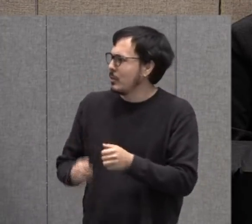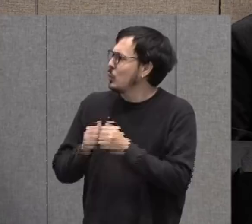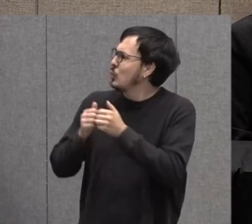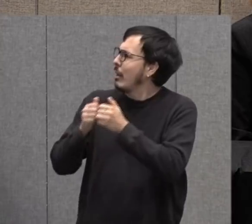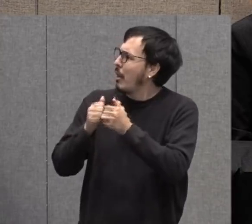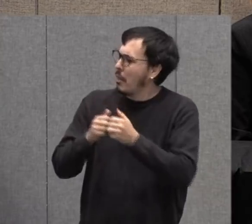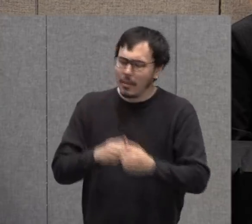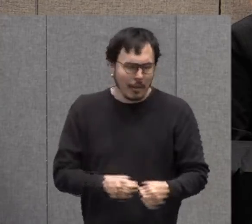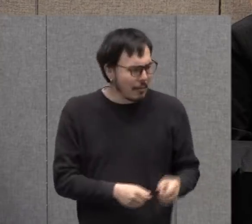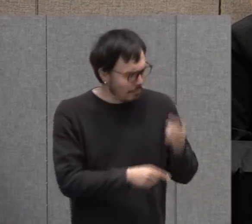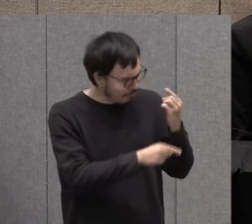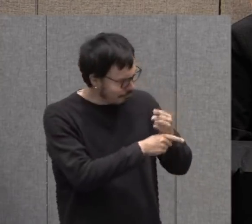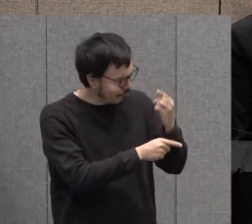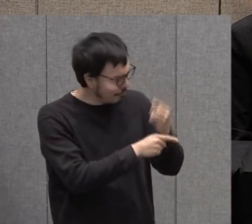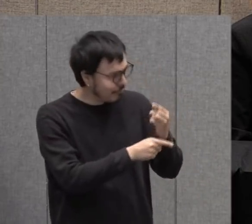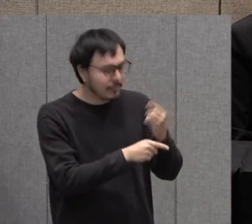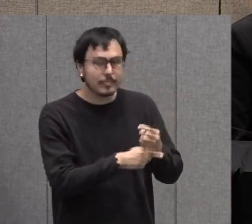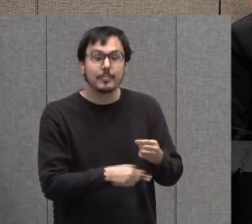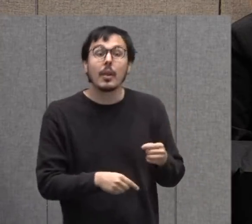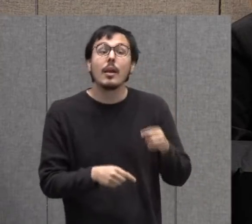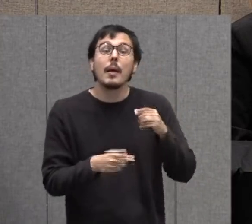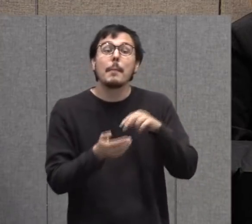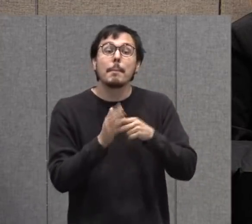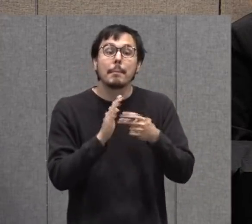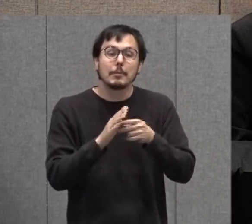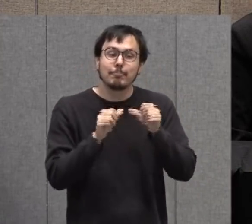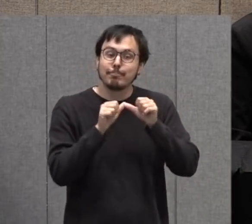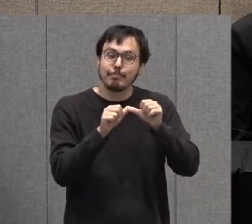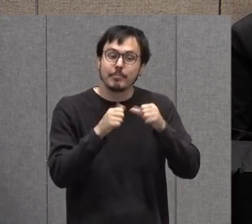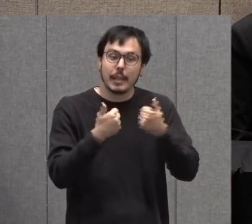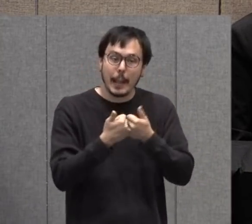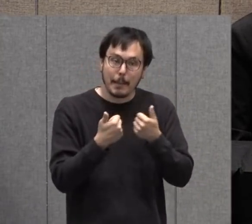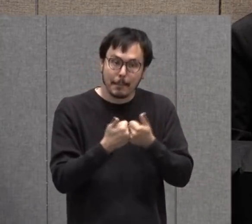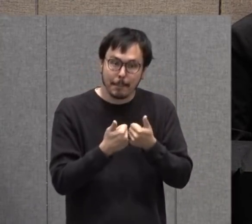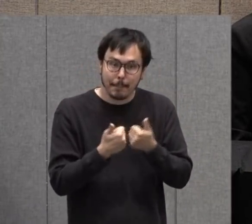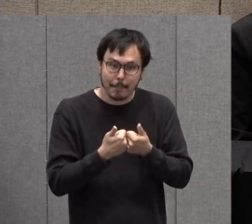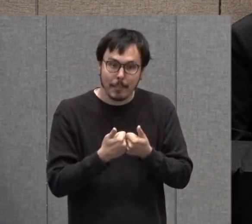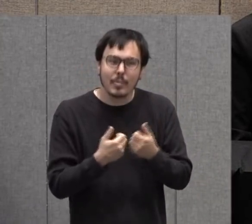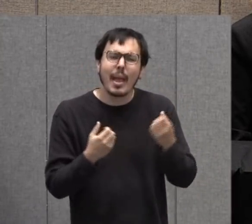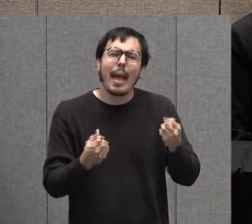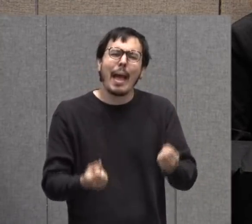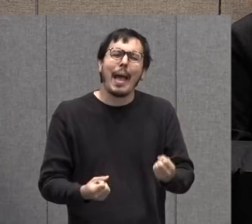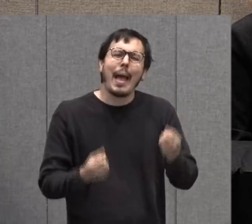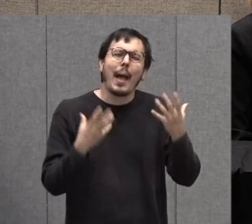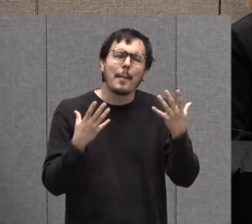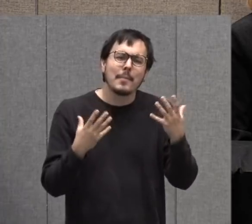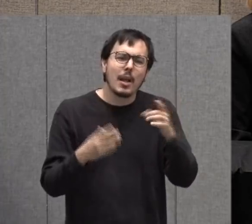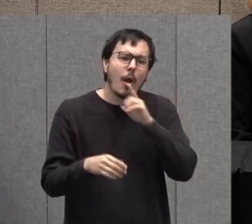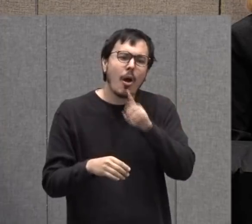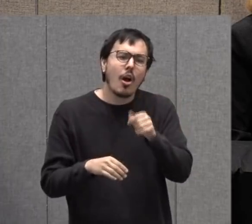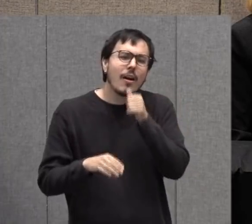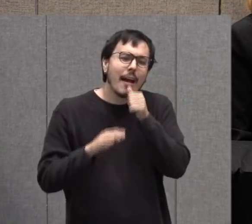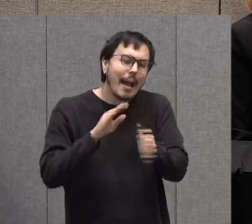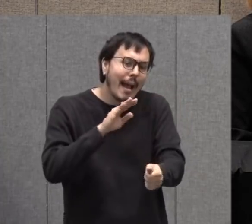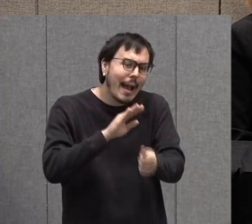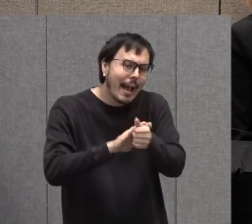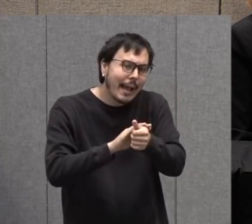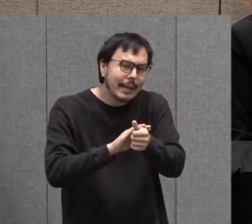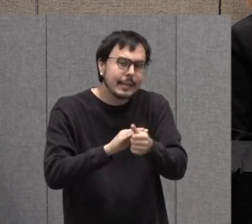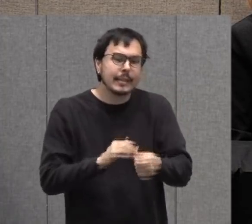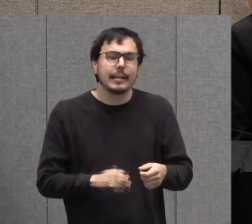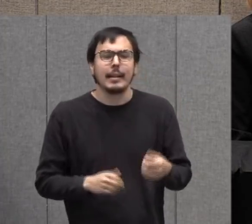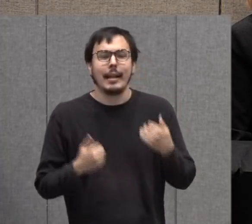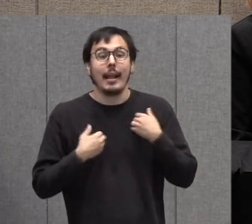good. So, to continue our game, how many are hiding? I